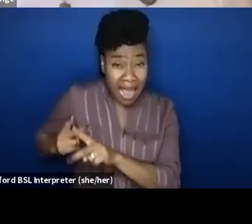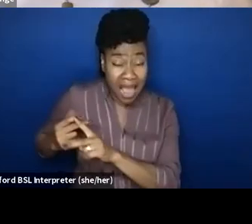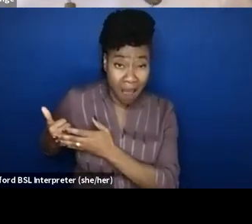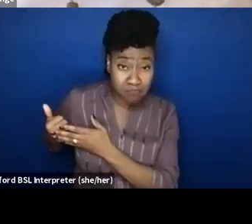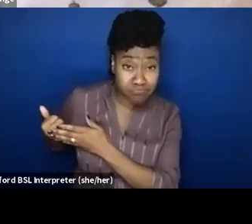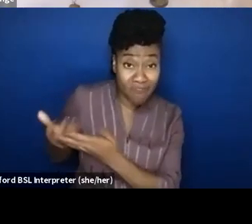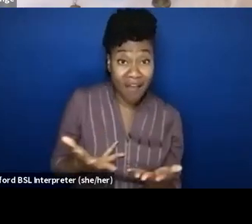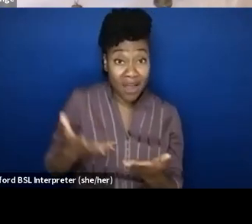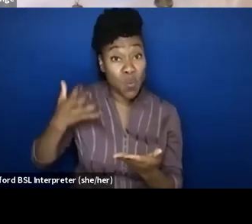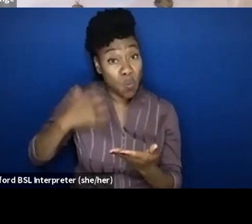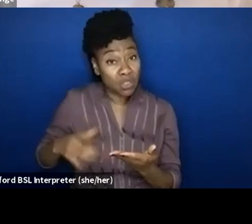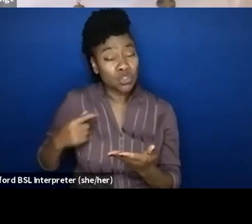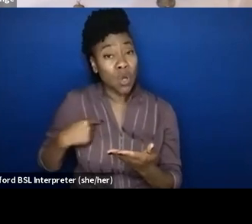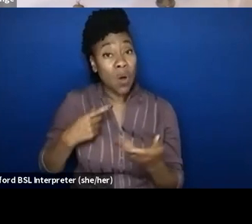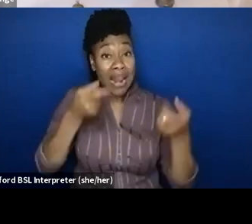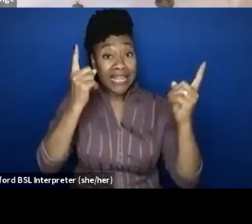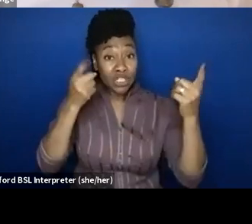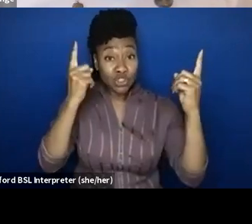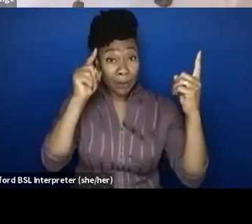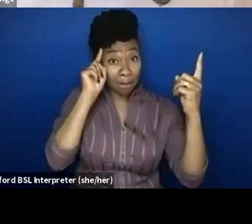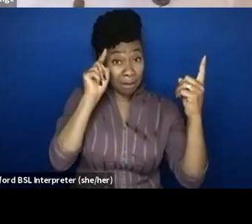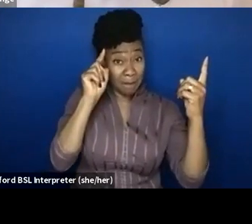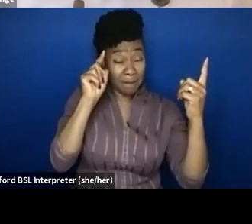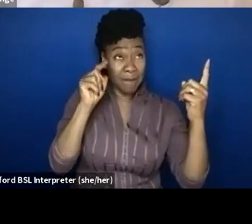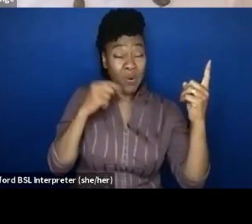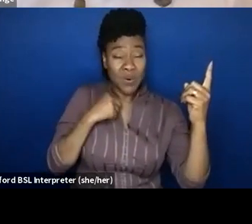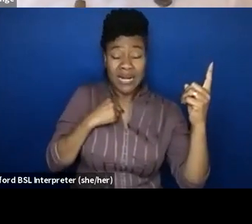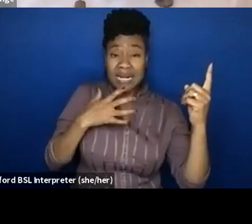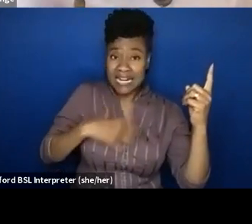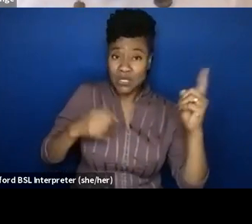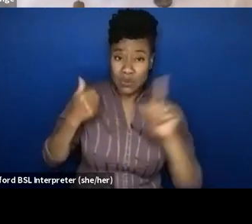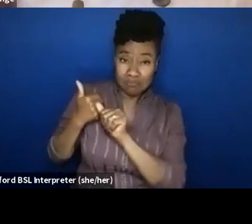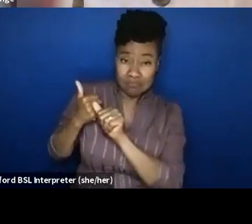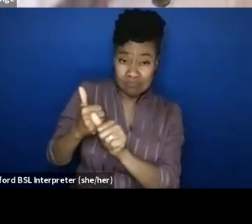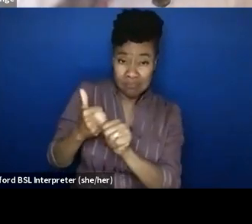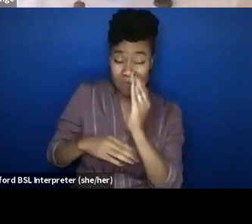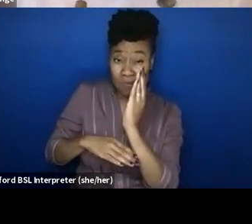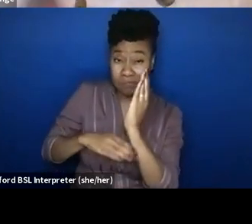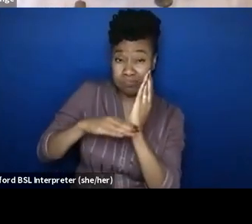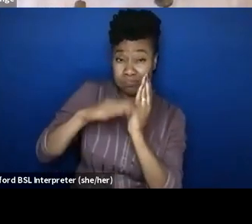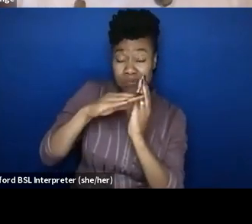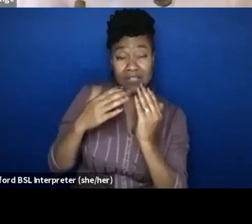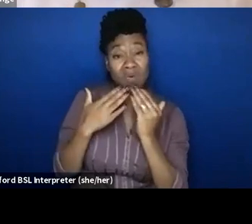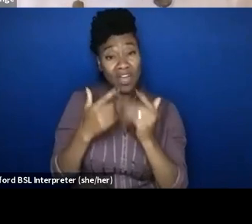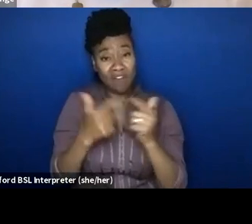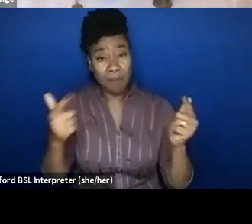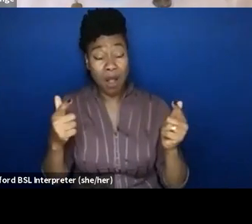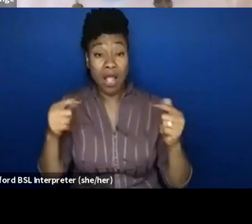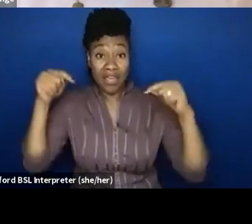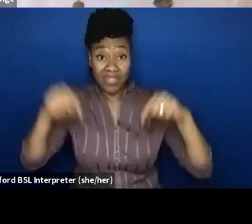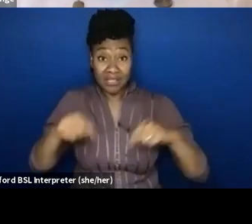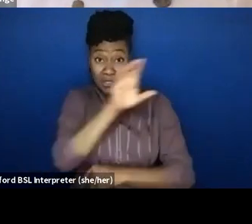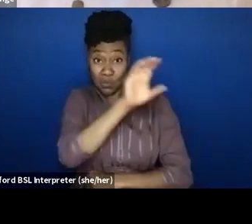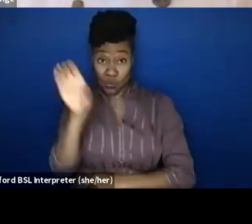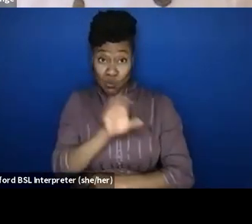So thank you, both of you. You articulated it really well. And I'm challenging all the senior leaders who are on this